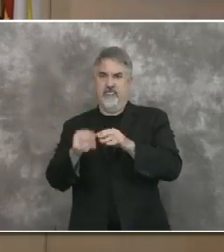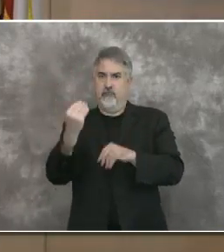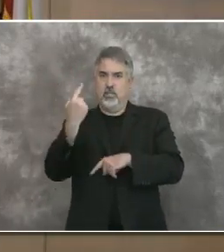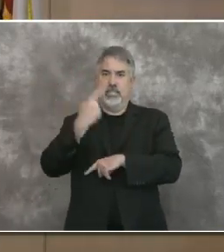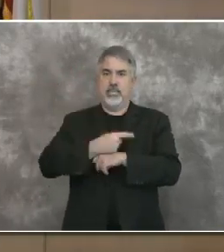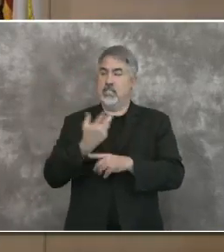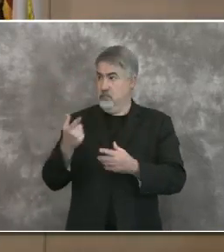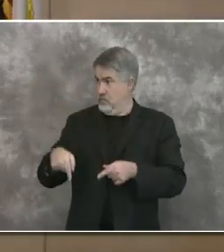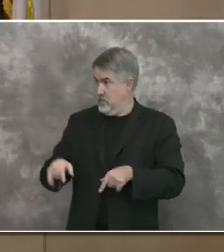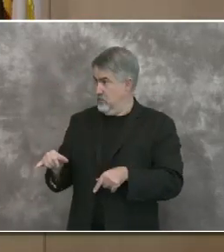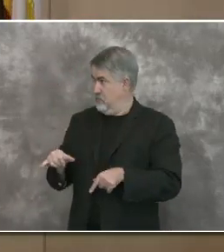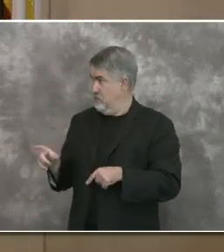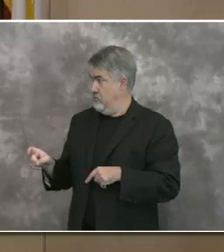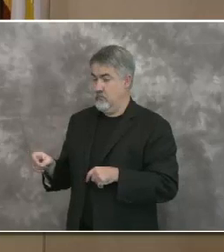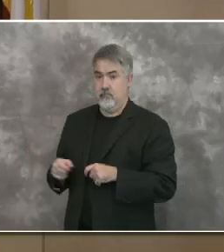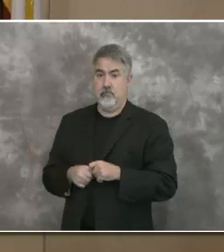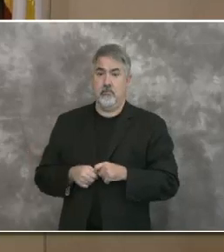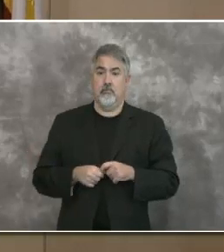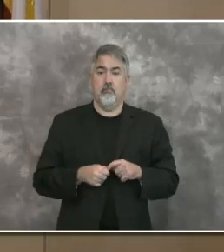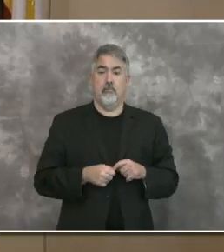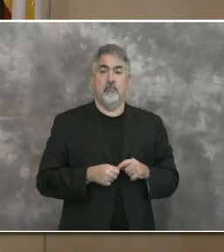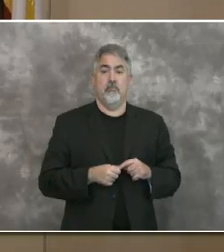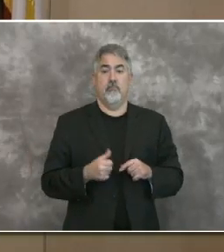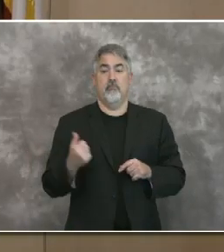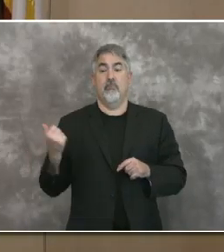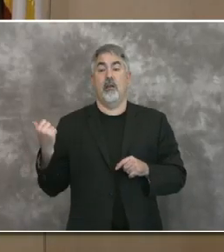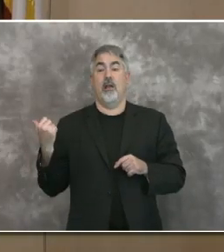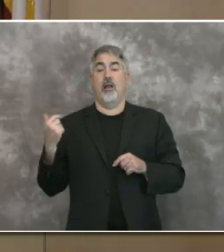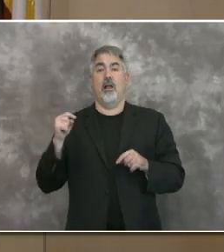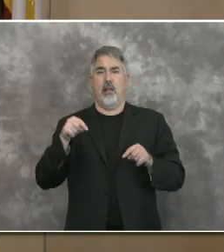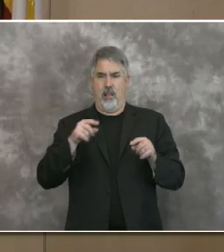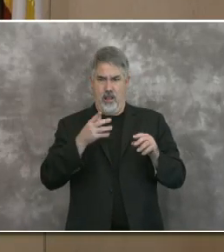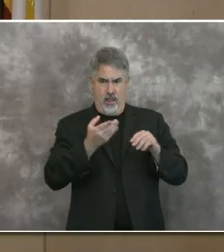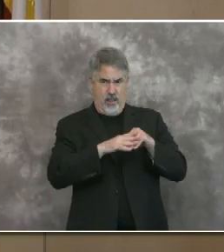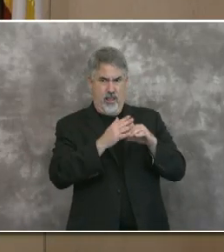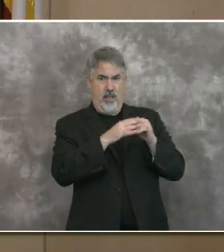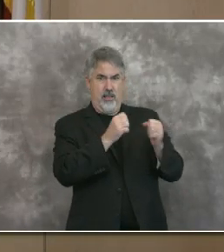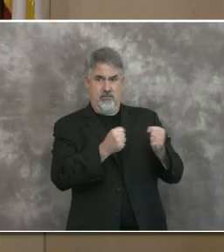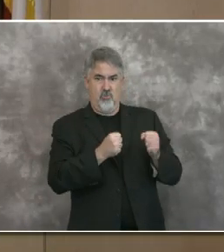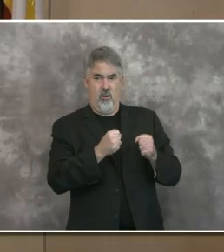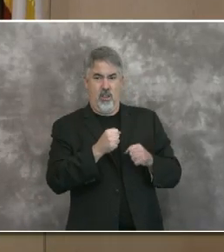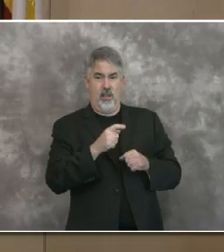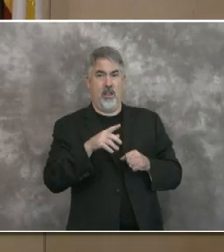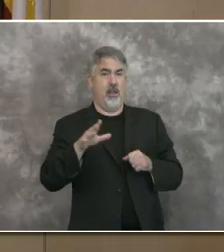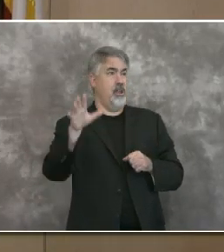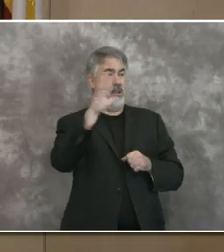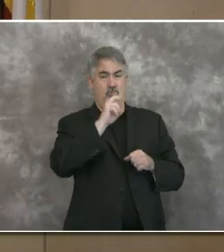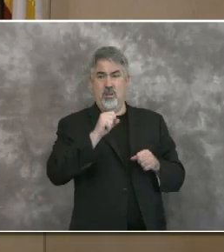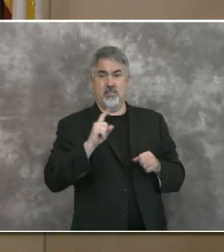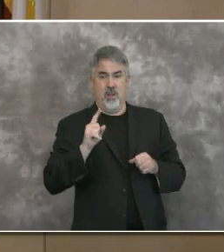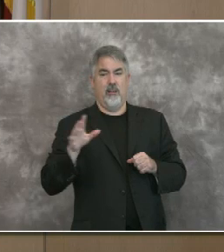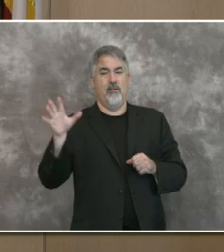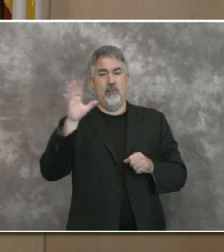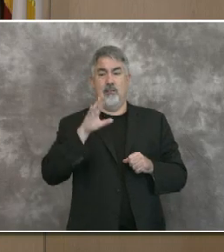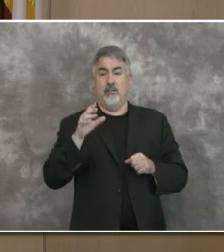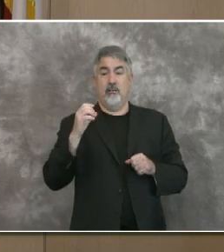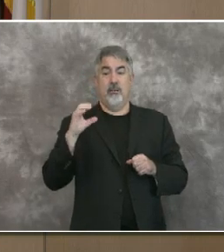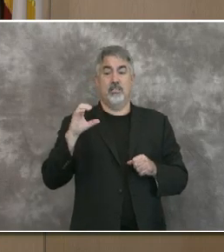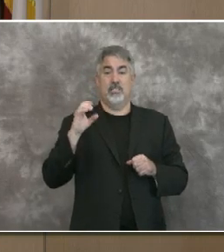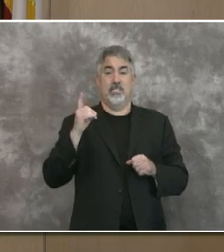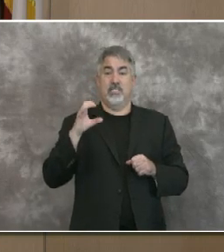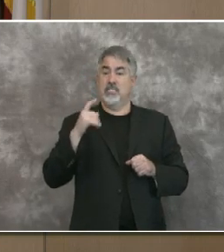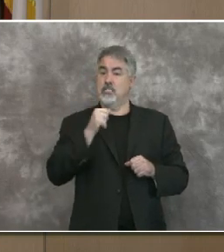Well, certainly there were a lot of hot spots throughout the U.S., but CDC does not have any guidance, and we follow CDC guidance